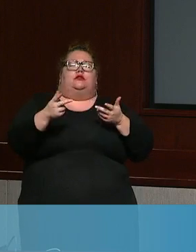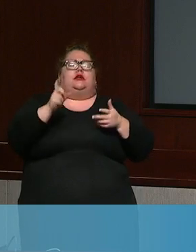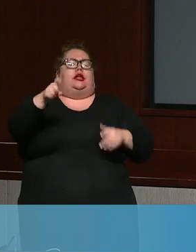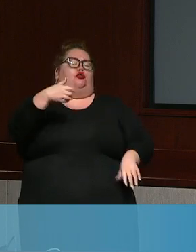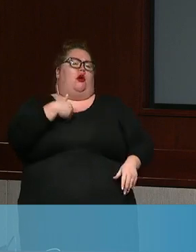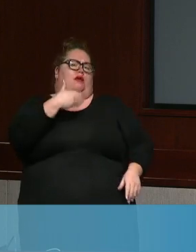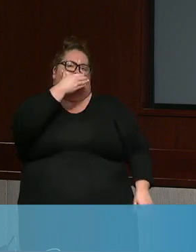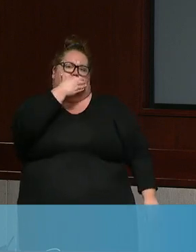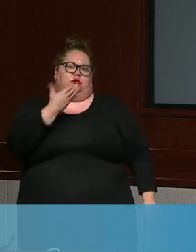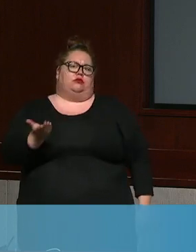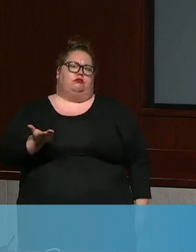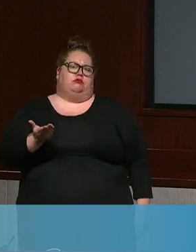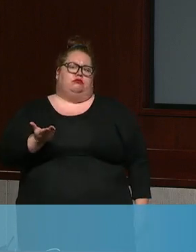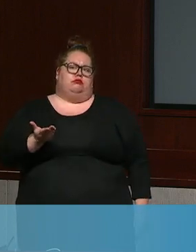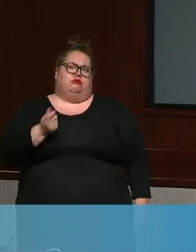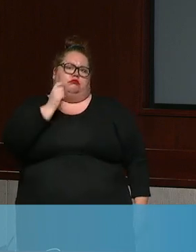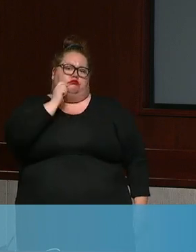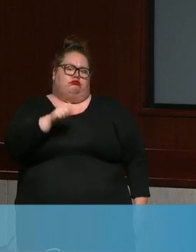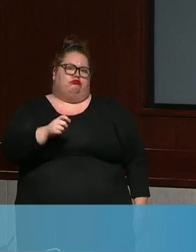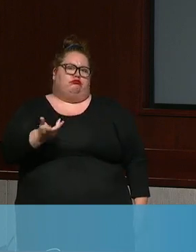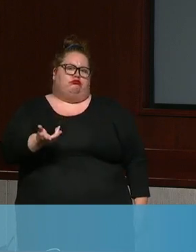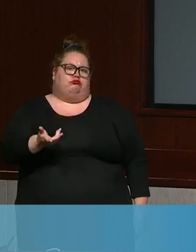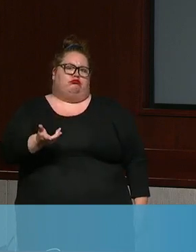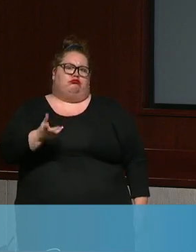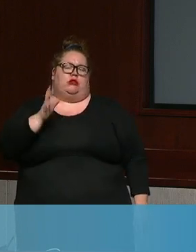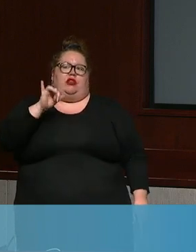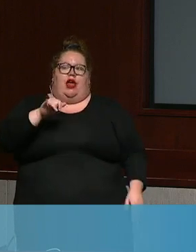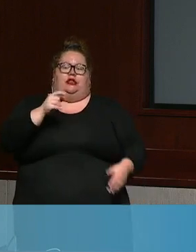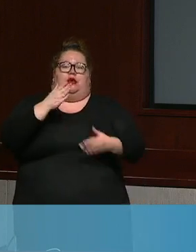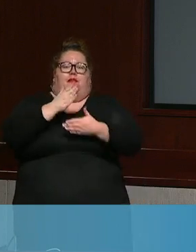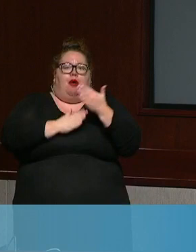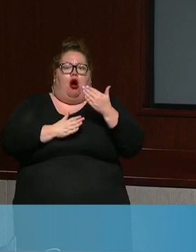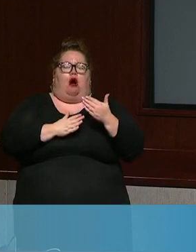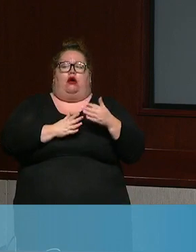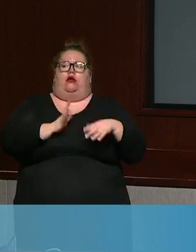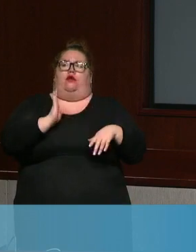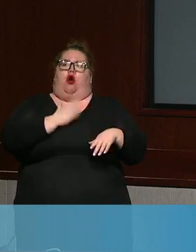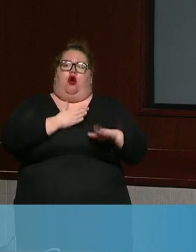is one part of a multi-pronged effort with washing your hands and